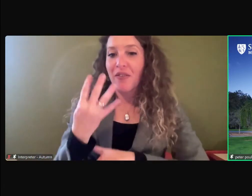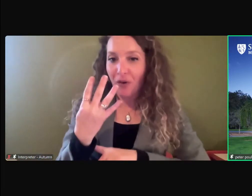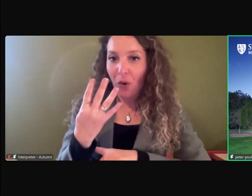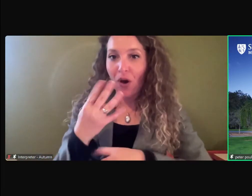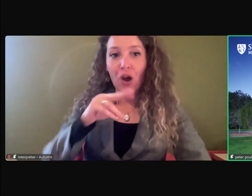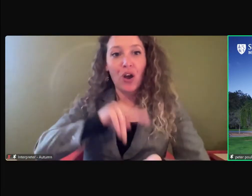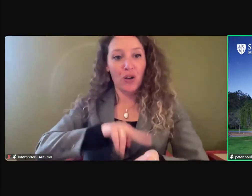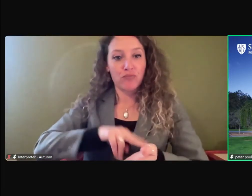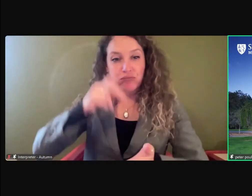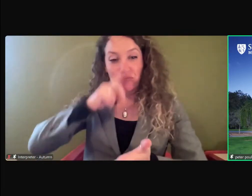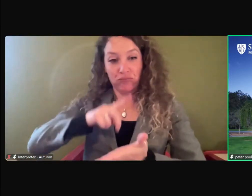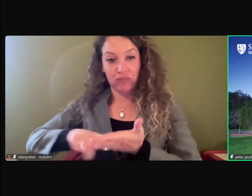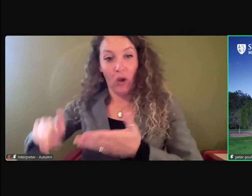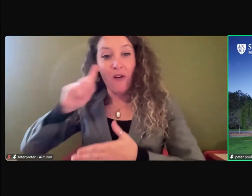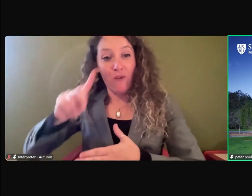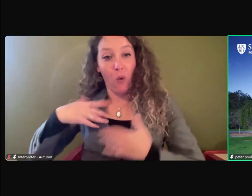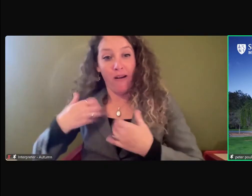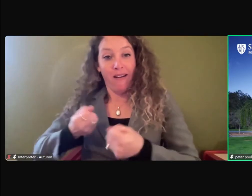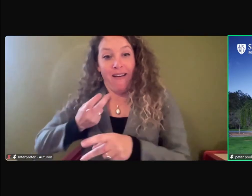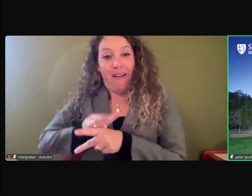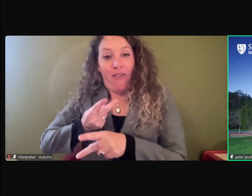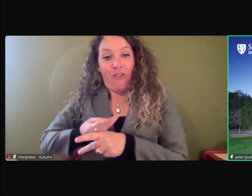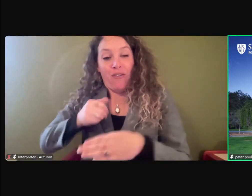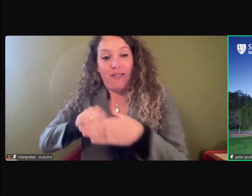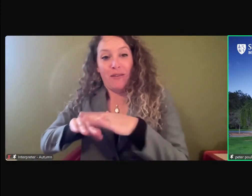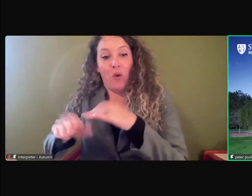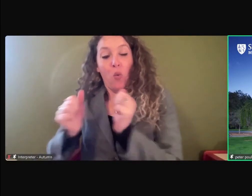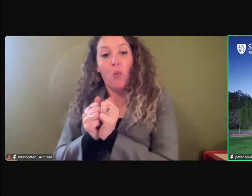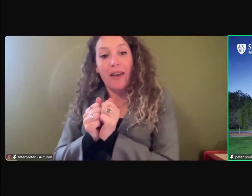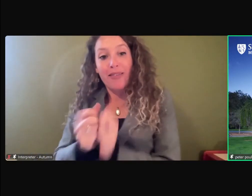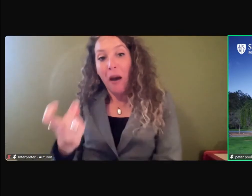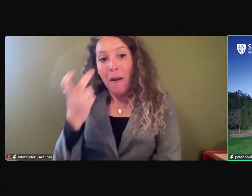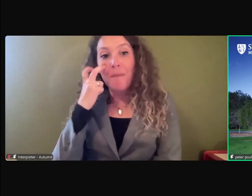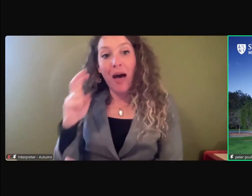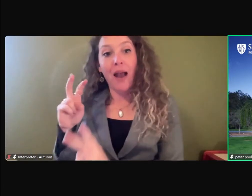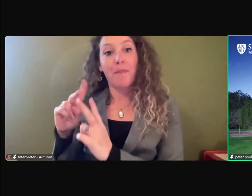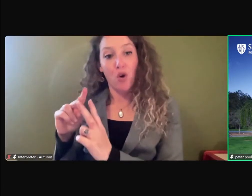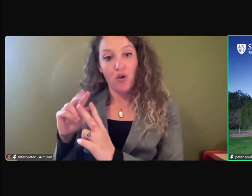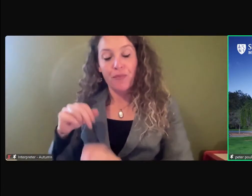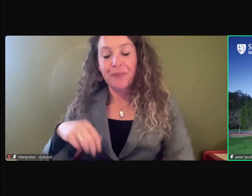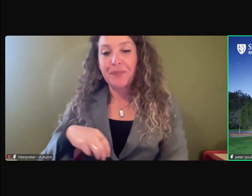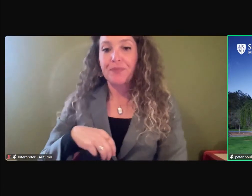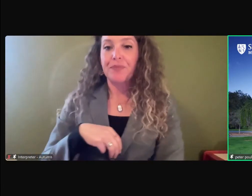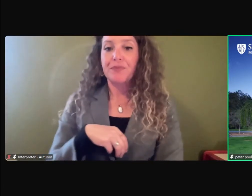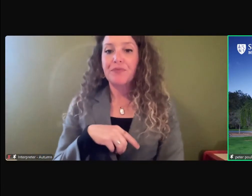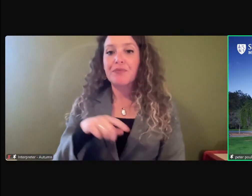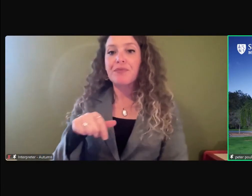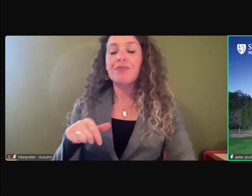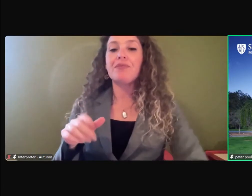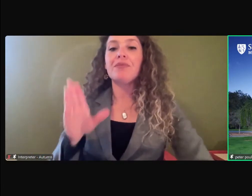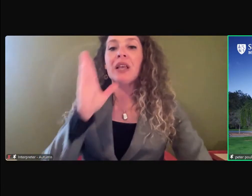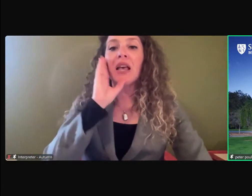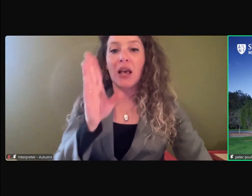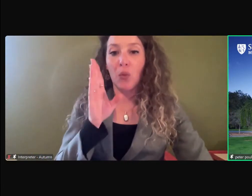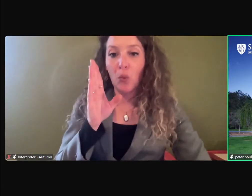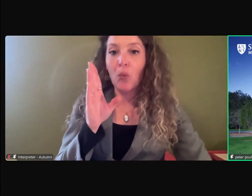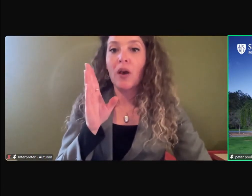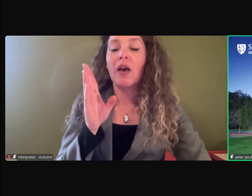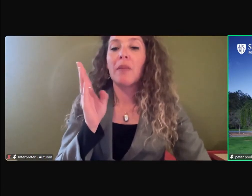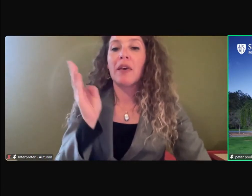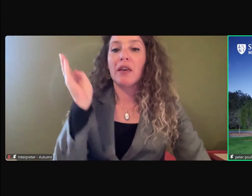exploration of healthcare accessibility with a blind partner. And this will be moderated by